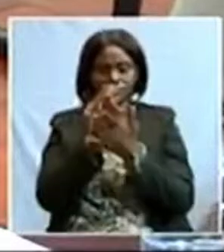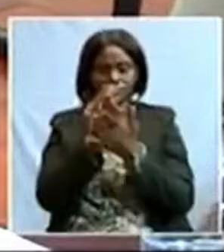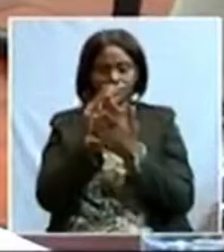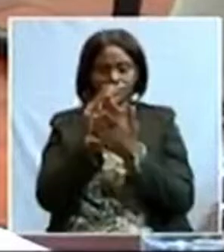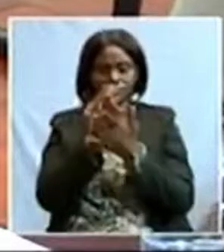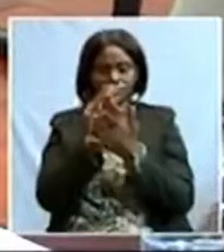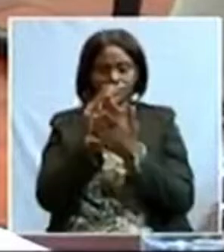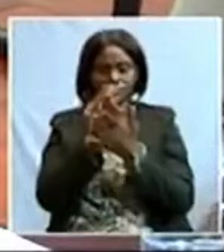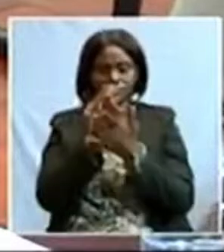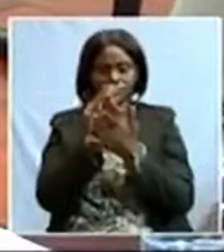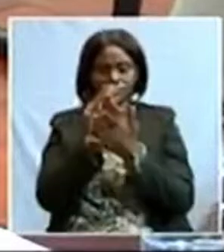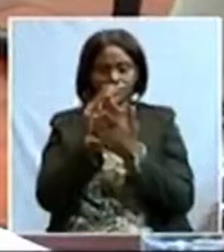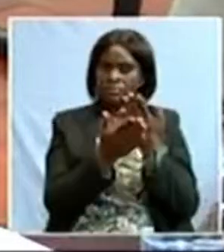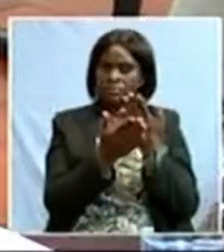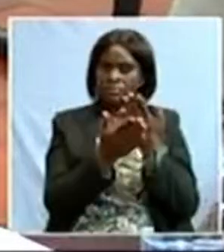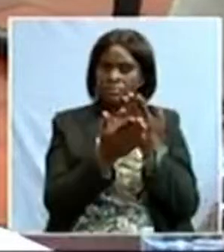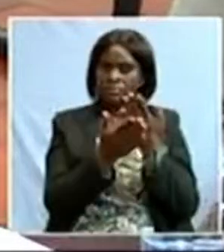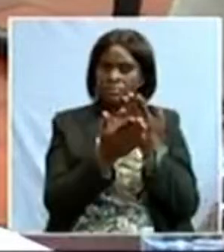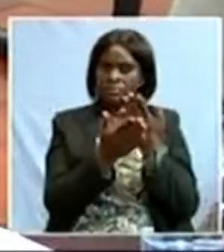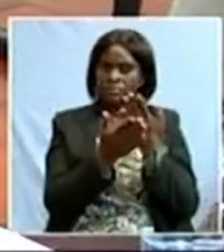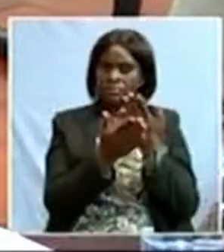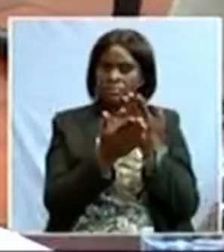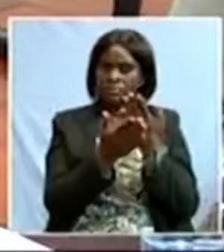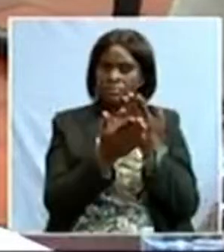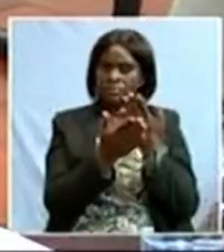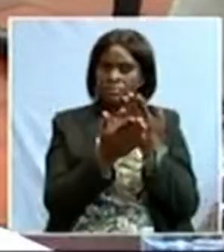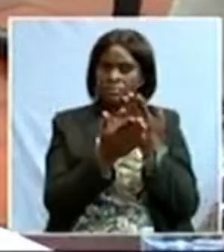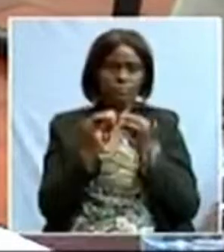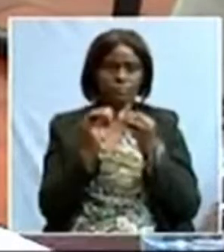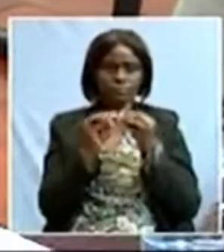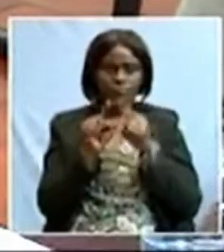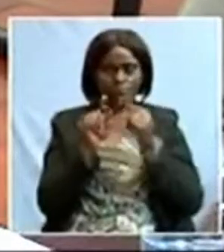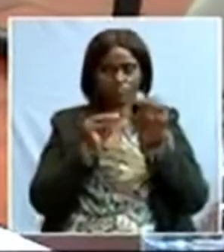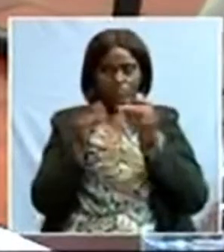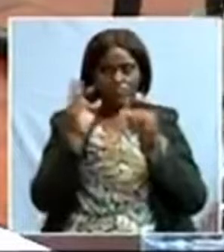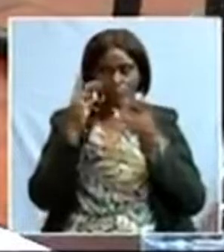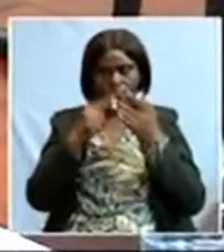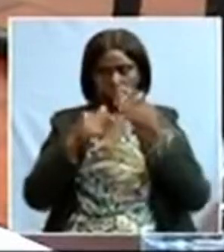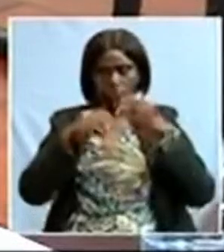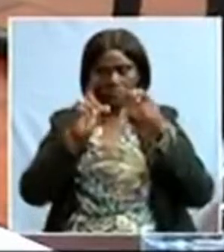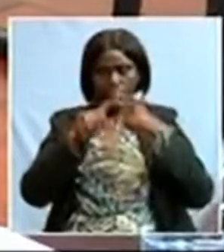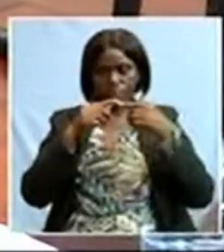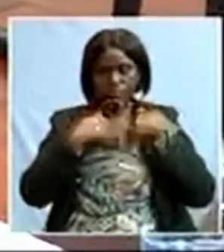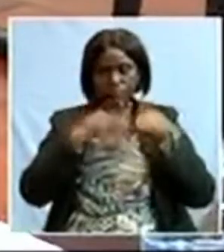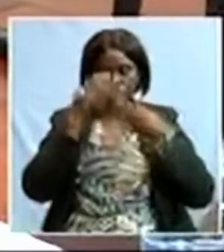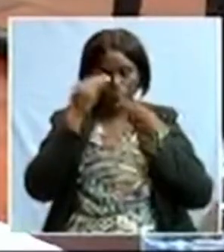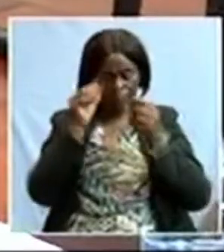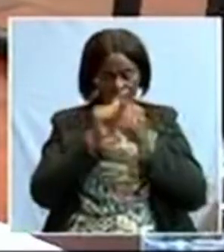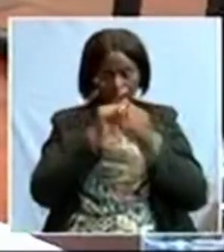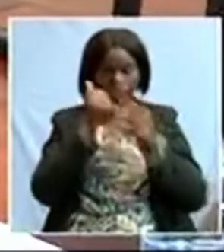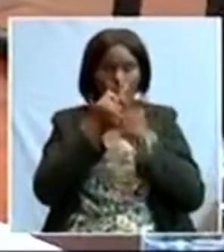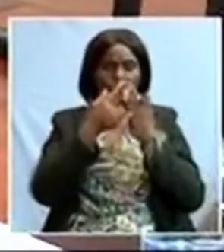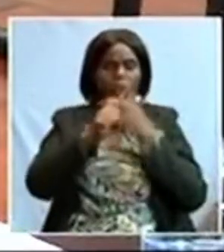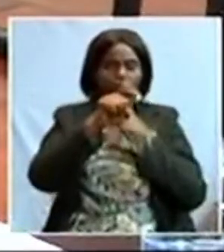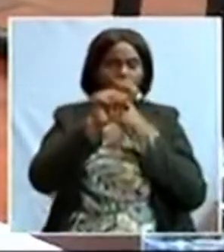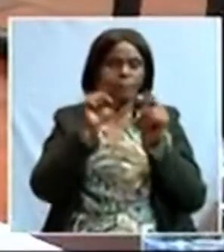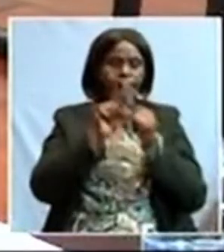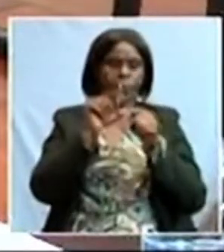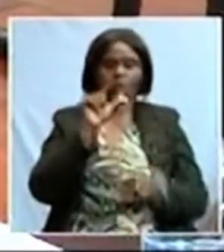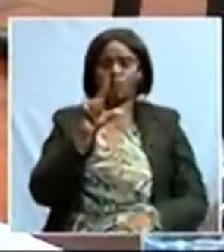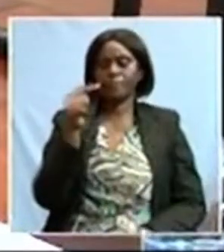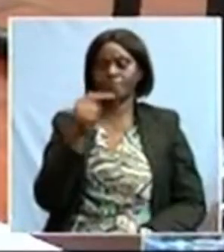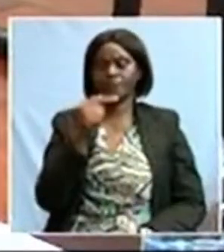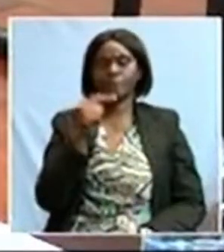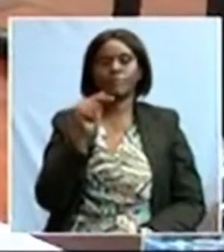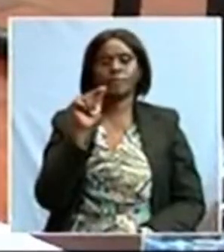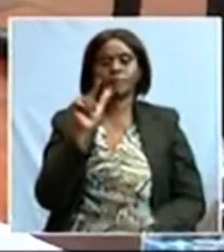General. See Appendix 11. Remedial measure. Management shall continue to comply with the requirements of the Local